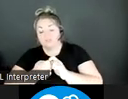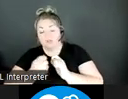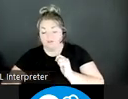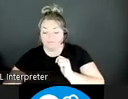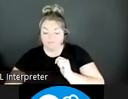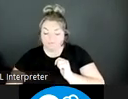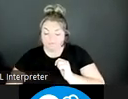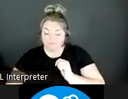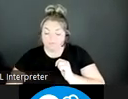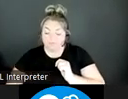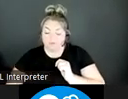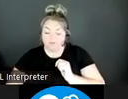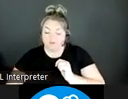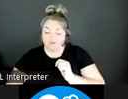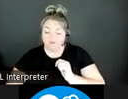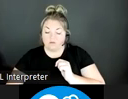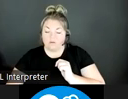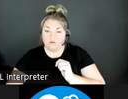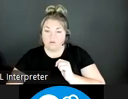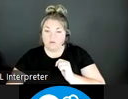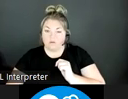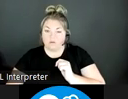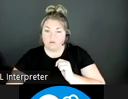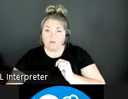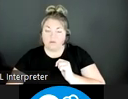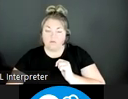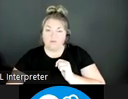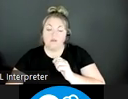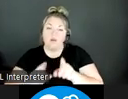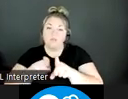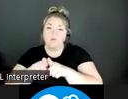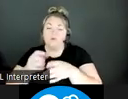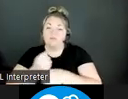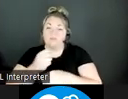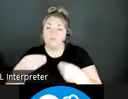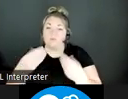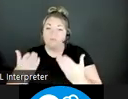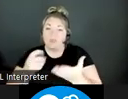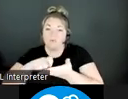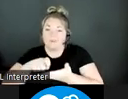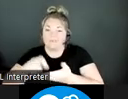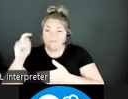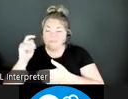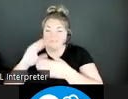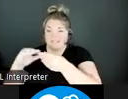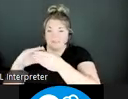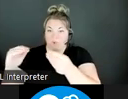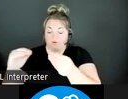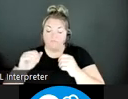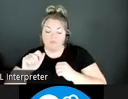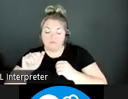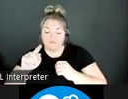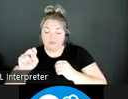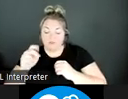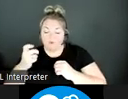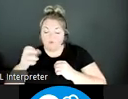and then also an opportunity to provide written testimony. So saying that the stakeholder engagement kind of